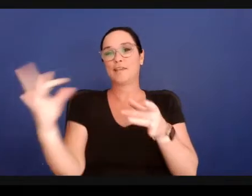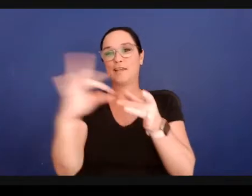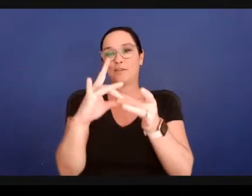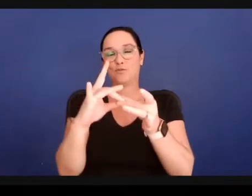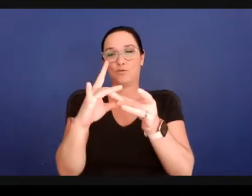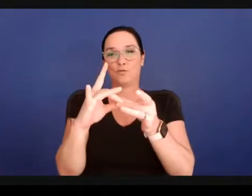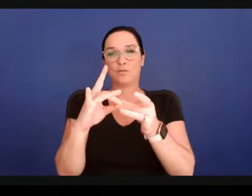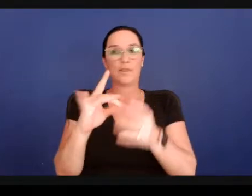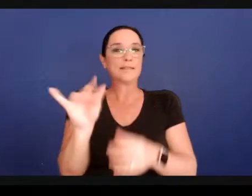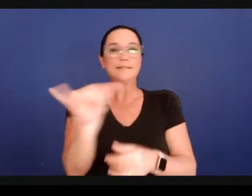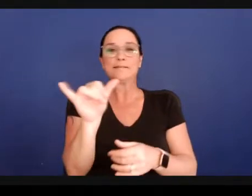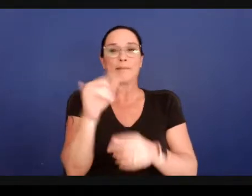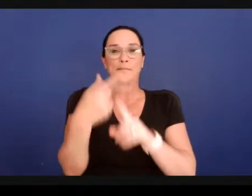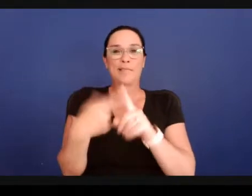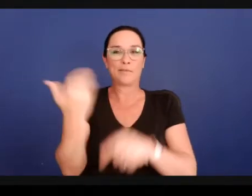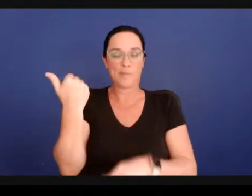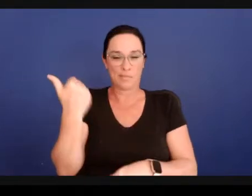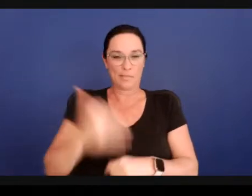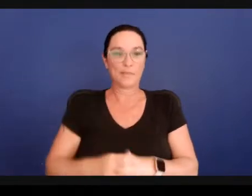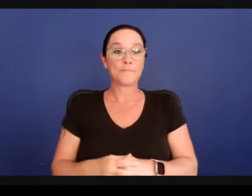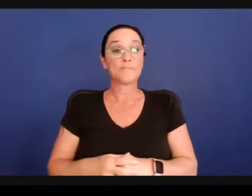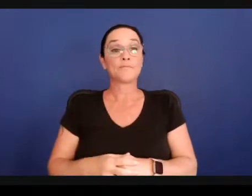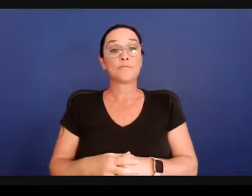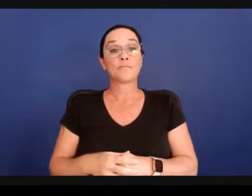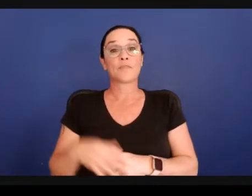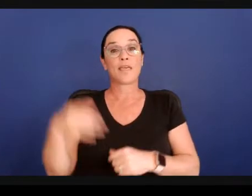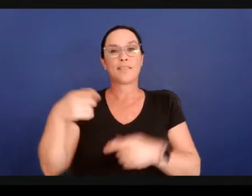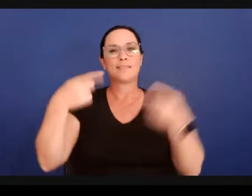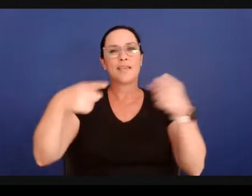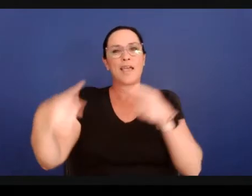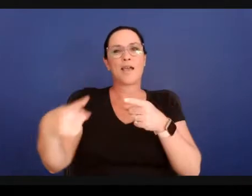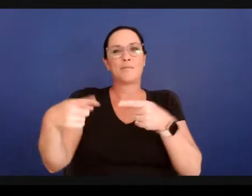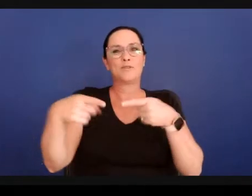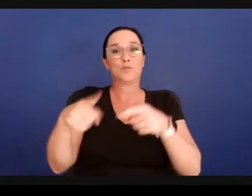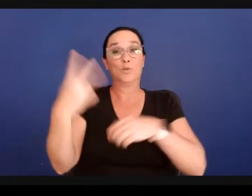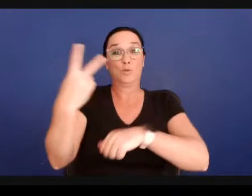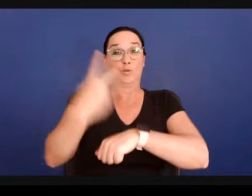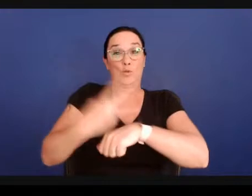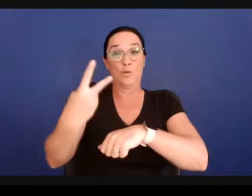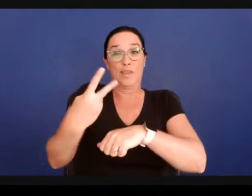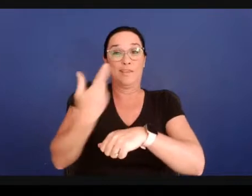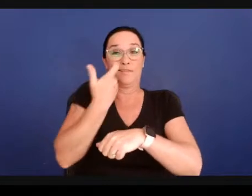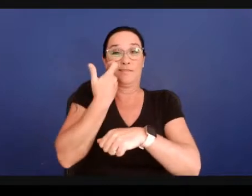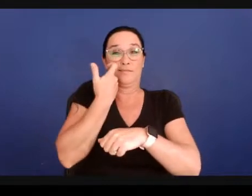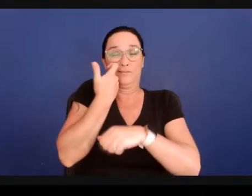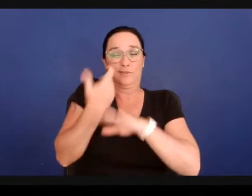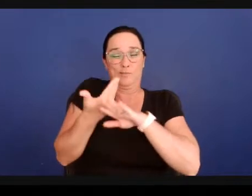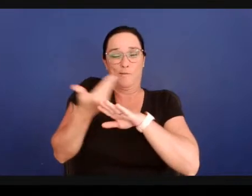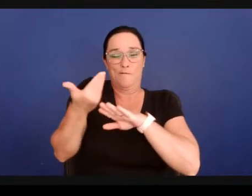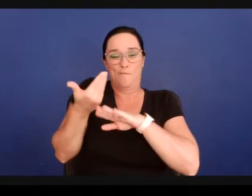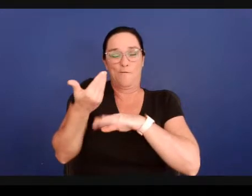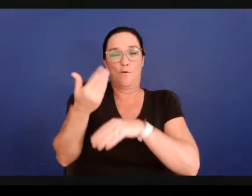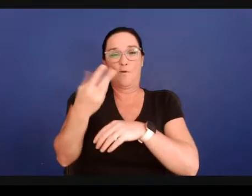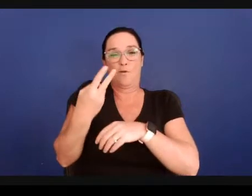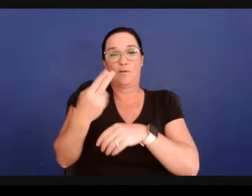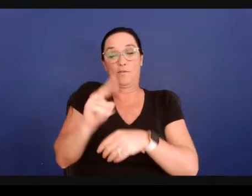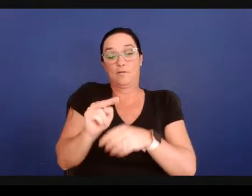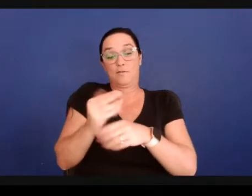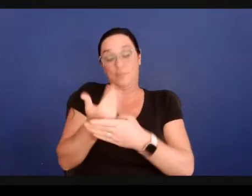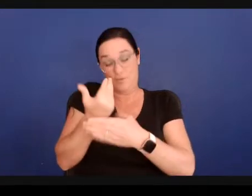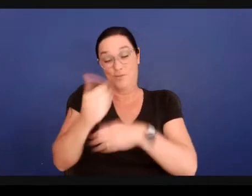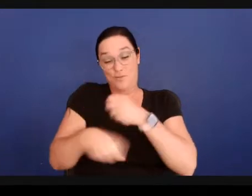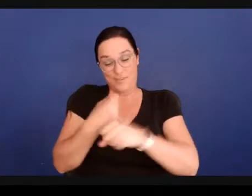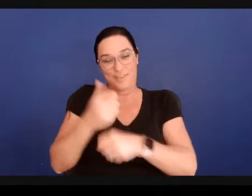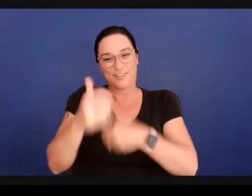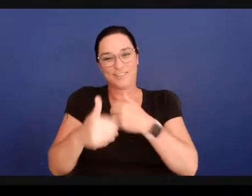month. And this came during a pulse over 2 days just prior to New Year's Eve, where seismicity increased first in the